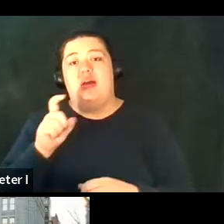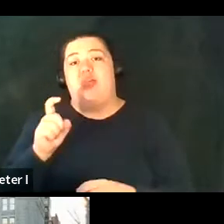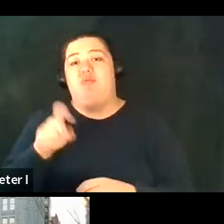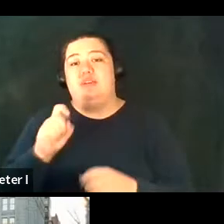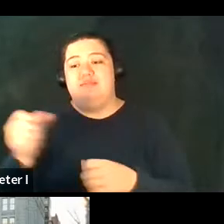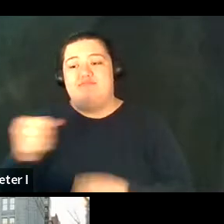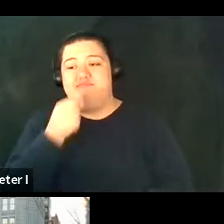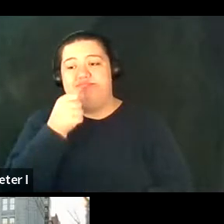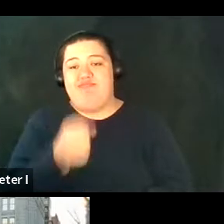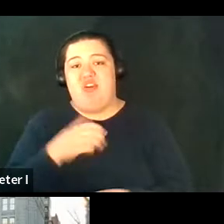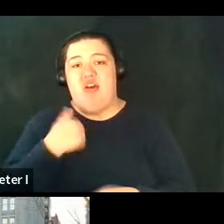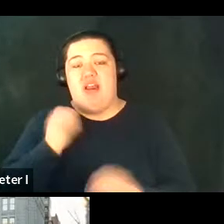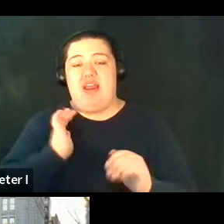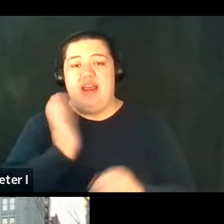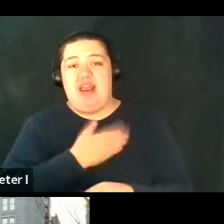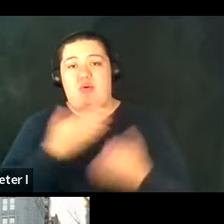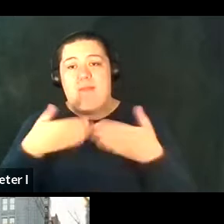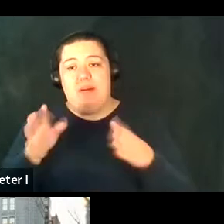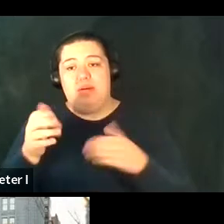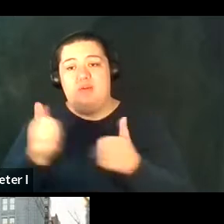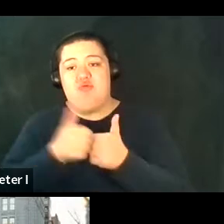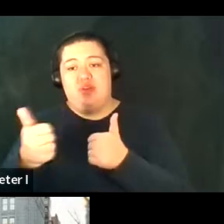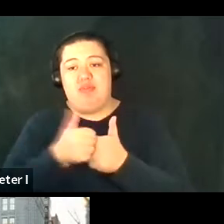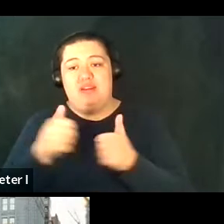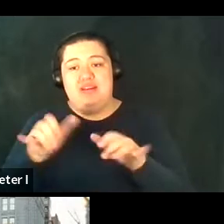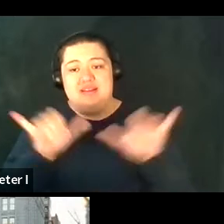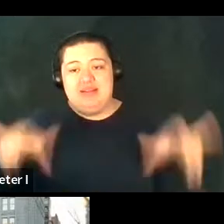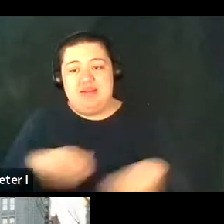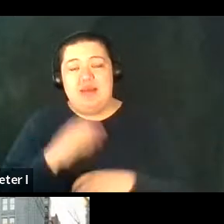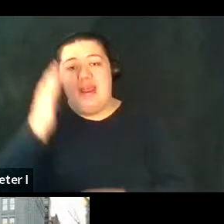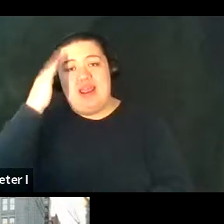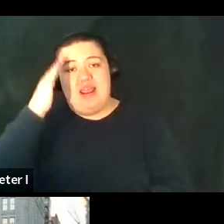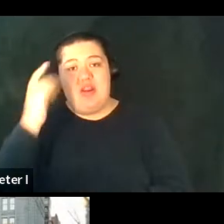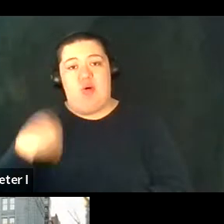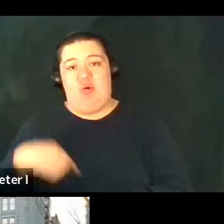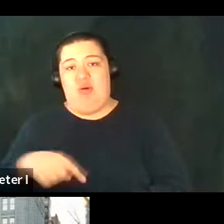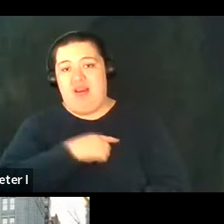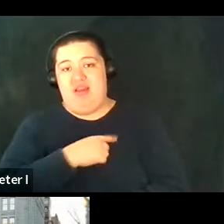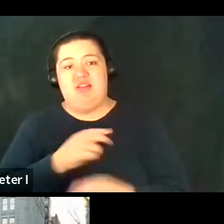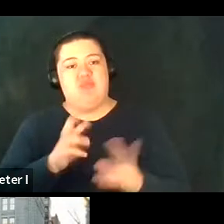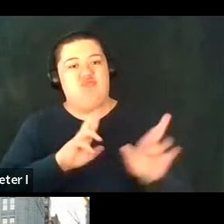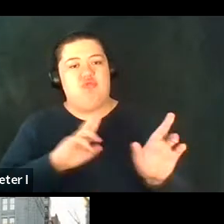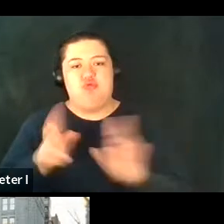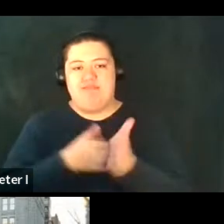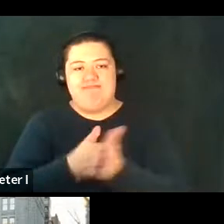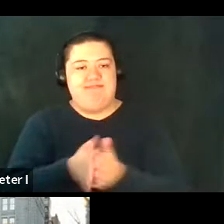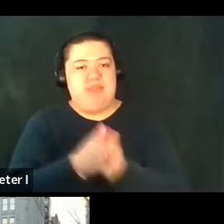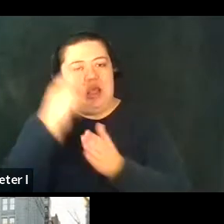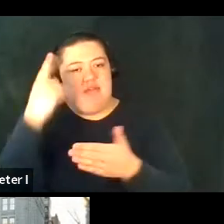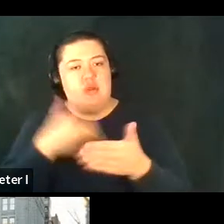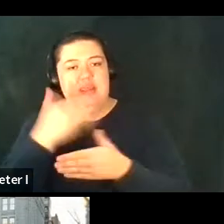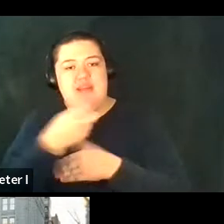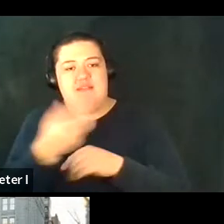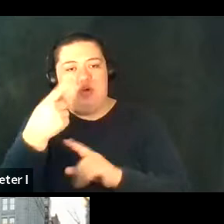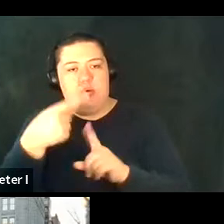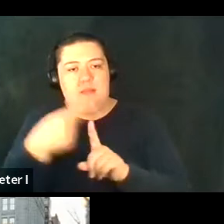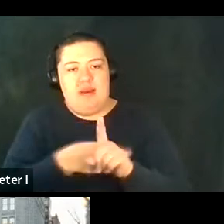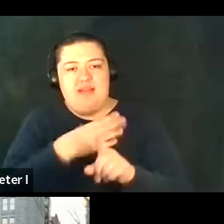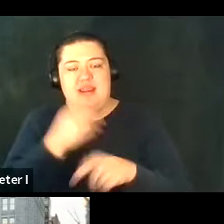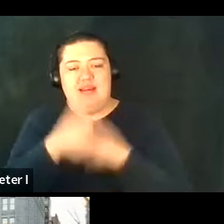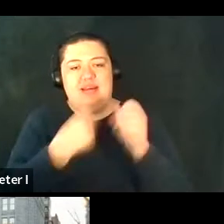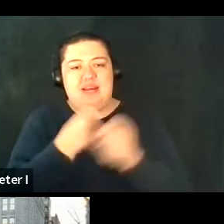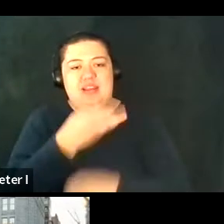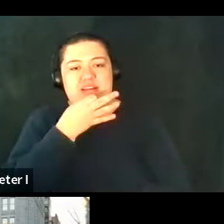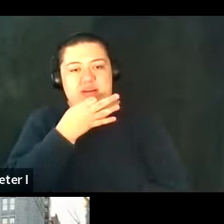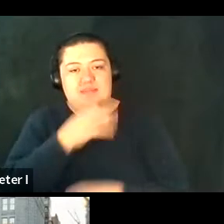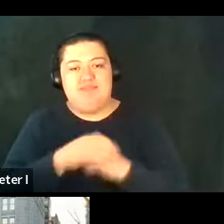public transportation system. And I know that Ms. Santos is, and all the rest of us are, up to that task that we have over the next couple of months and in the year to come. Thank you, Mr.